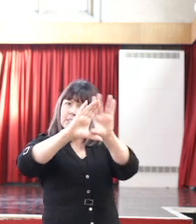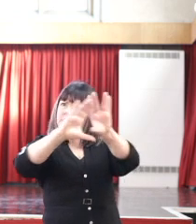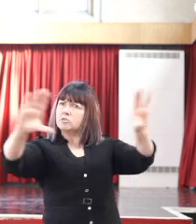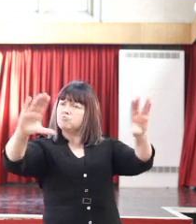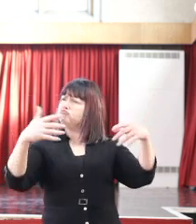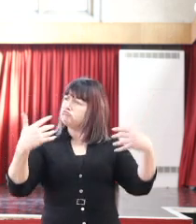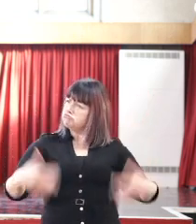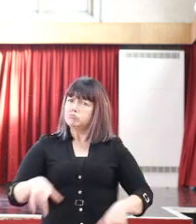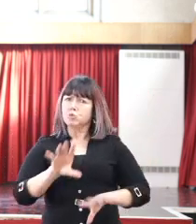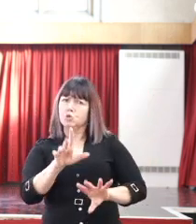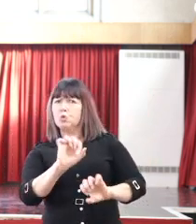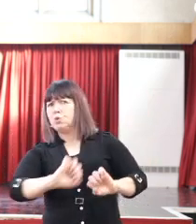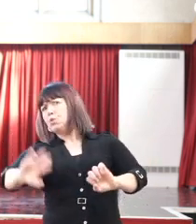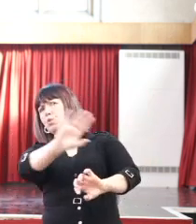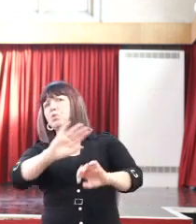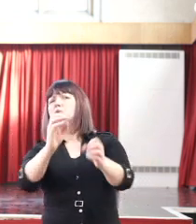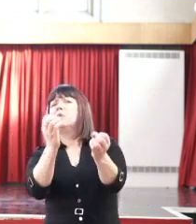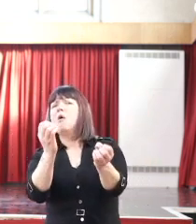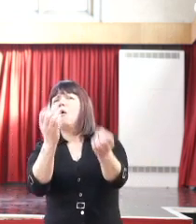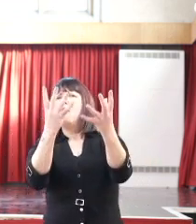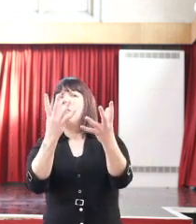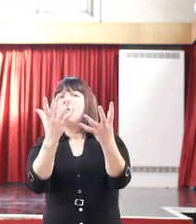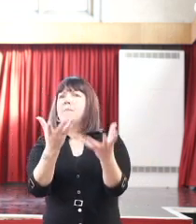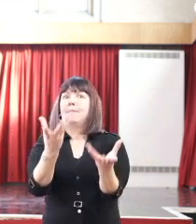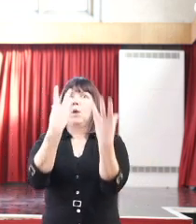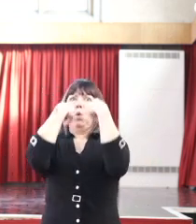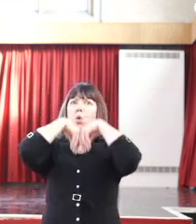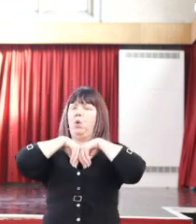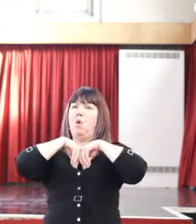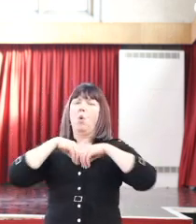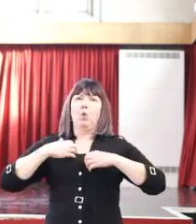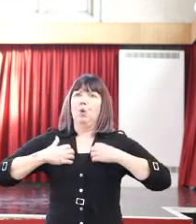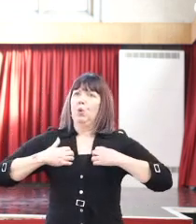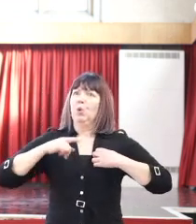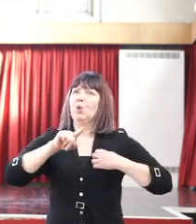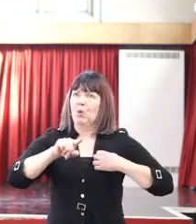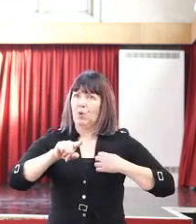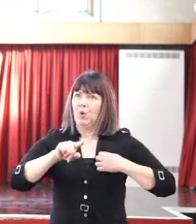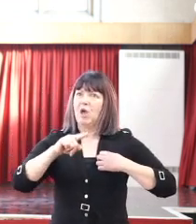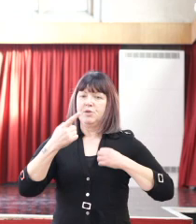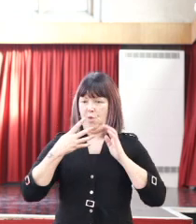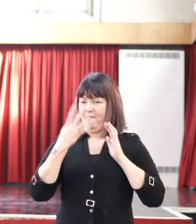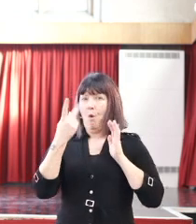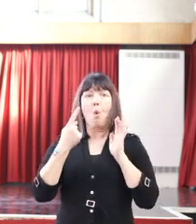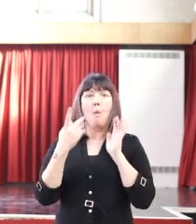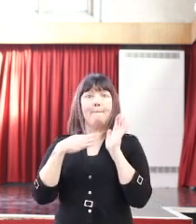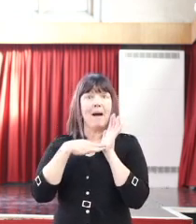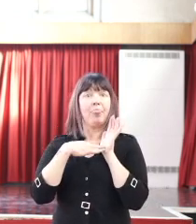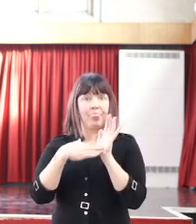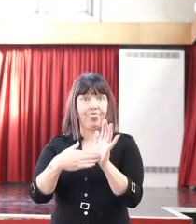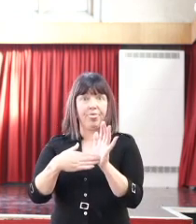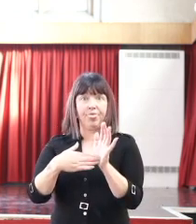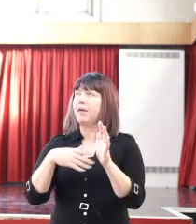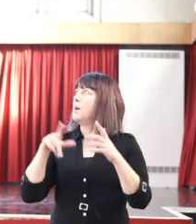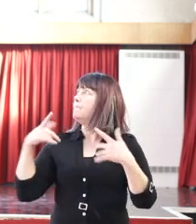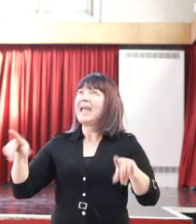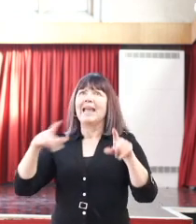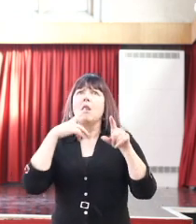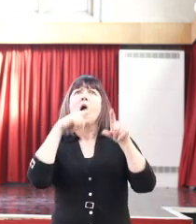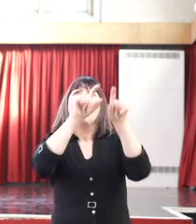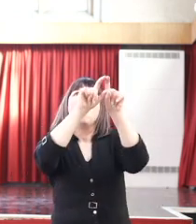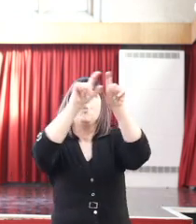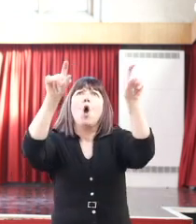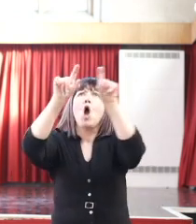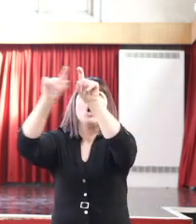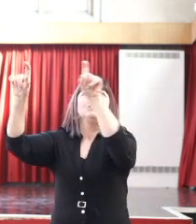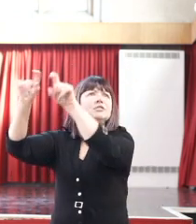something illuminating. So for a month, we had these words backlit that came on